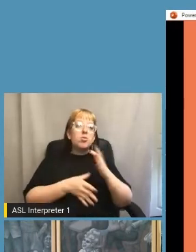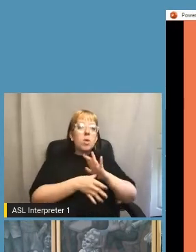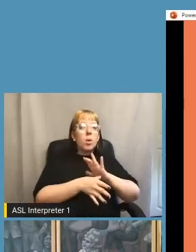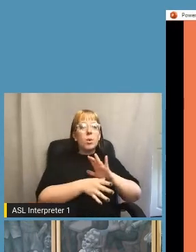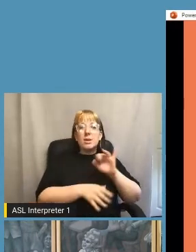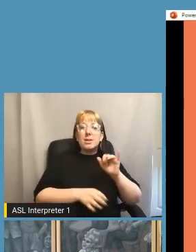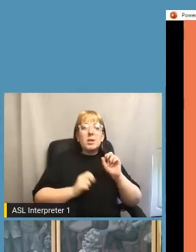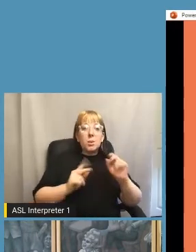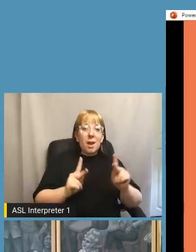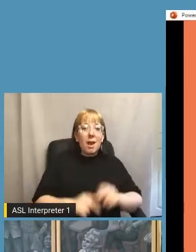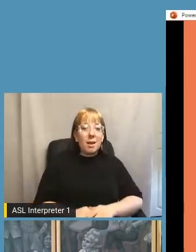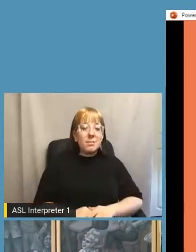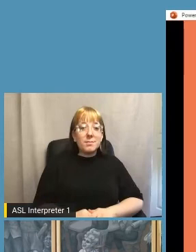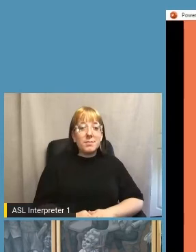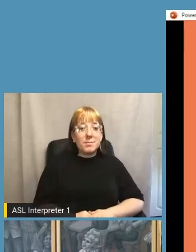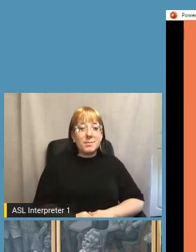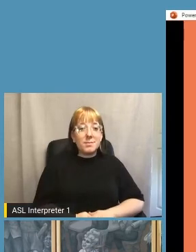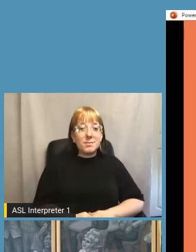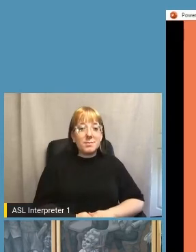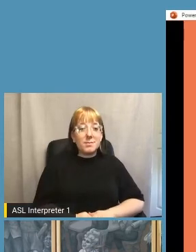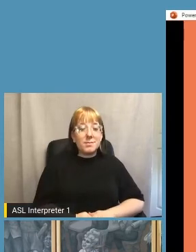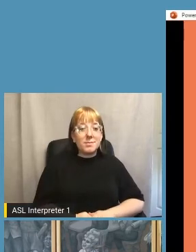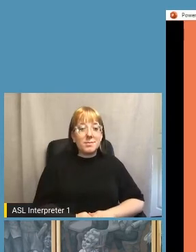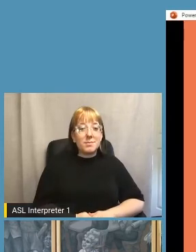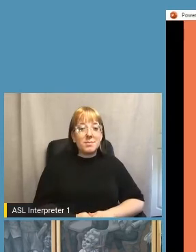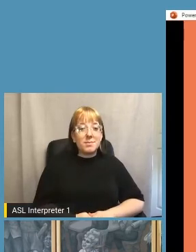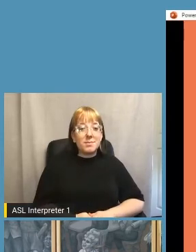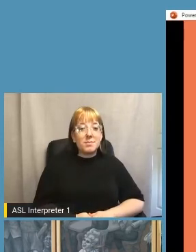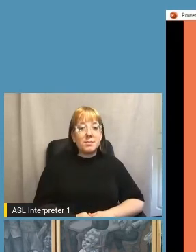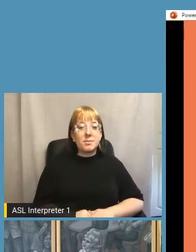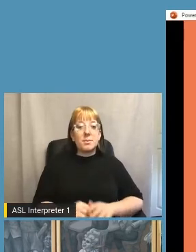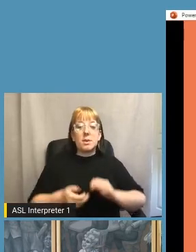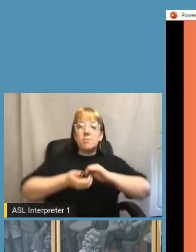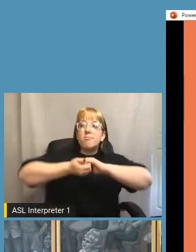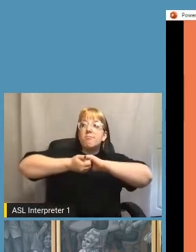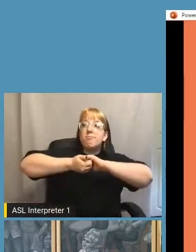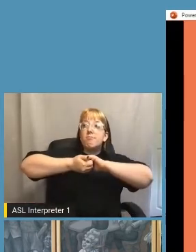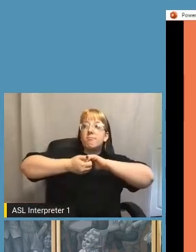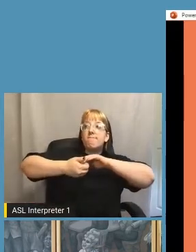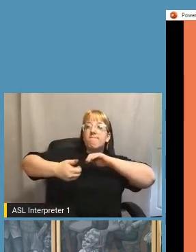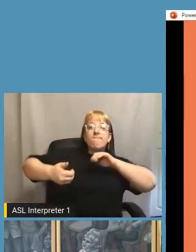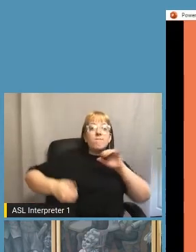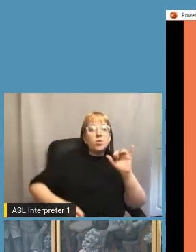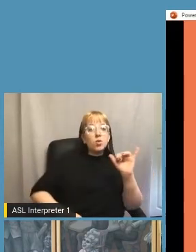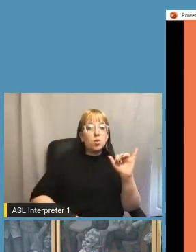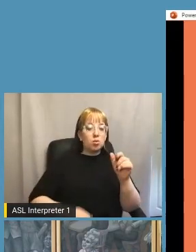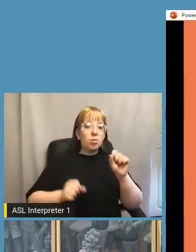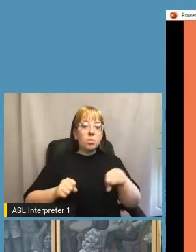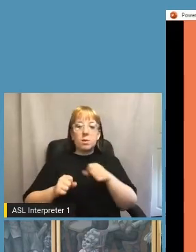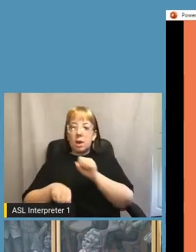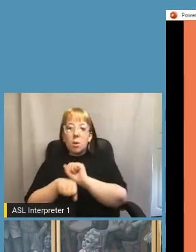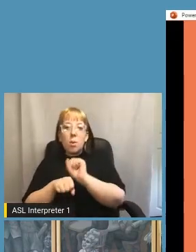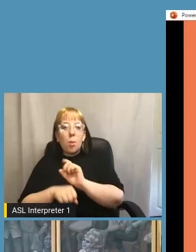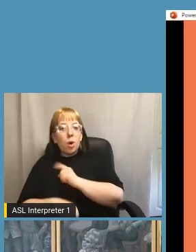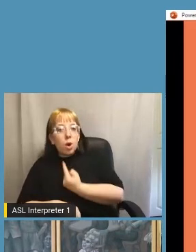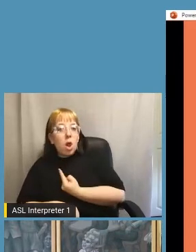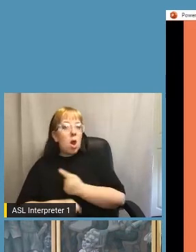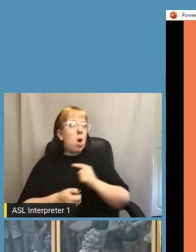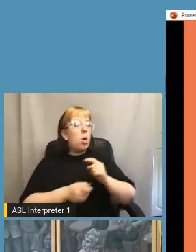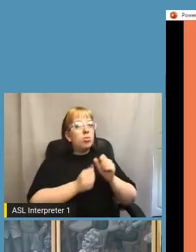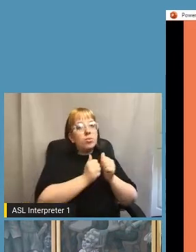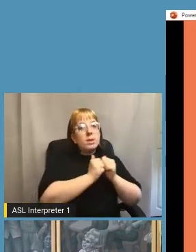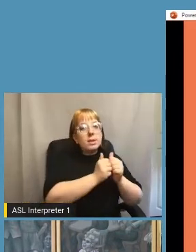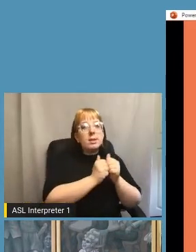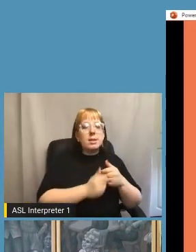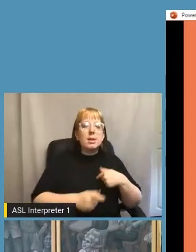may evolve differently from each other and away from your shared project, also okay. But being honest and flexible about